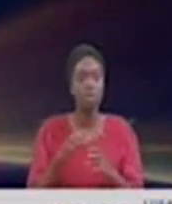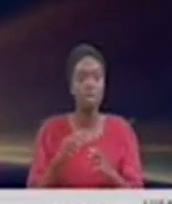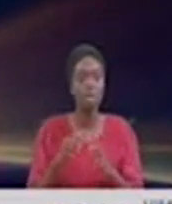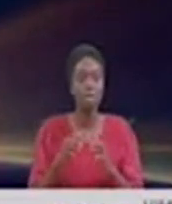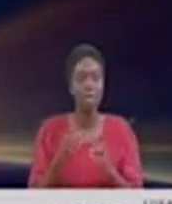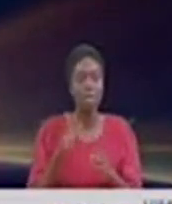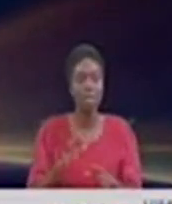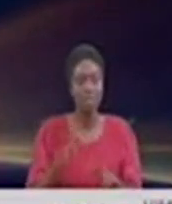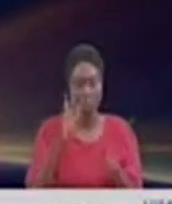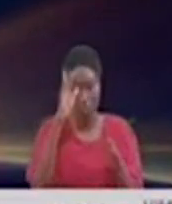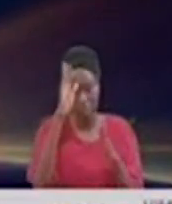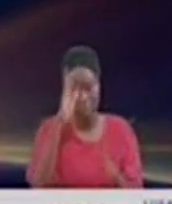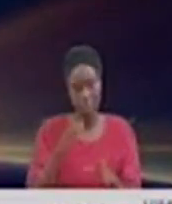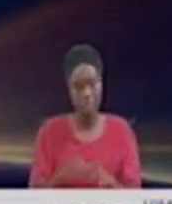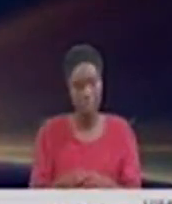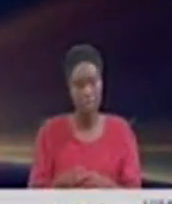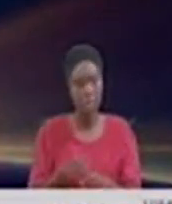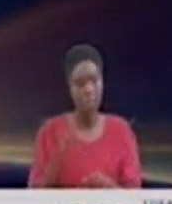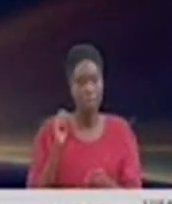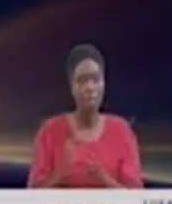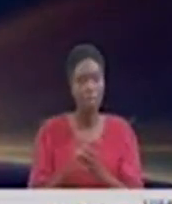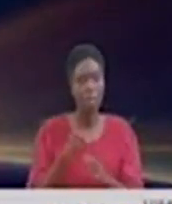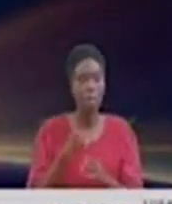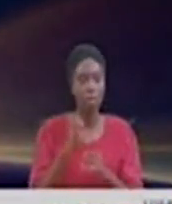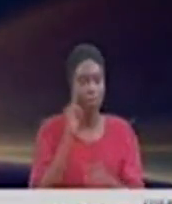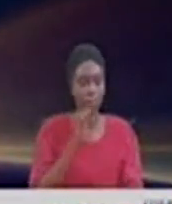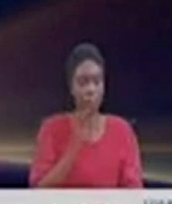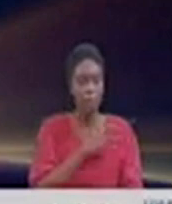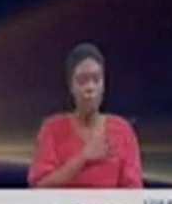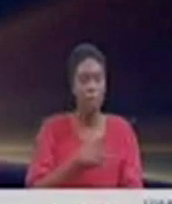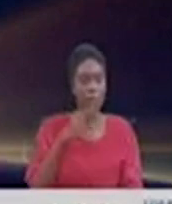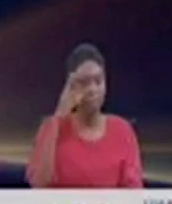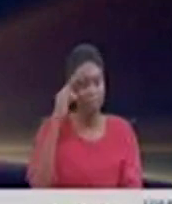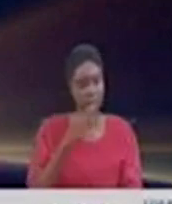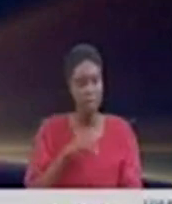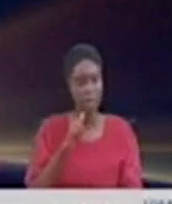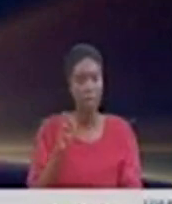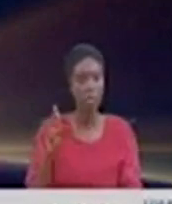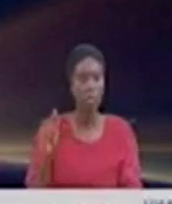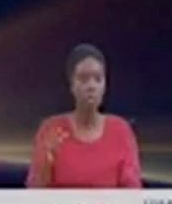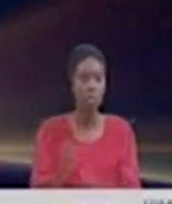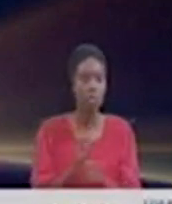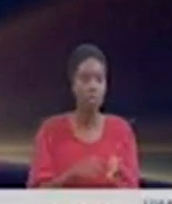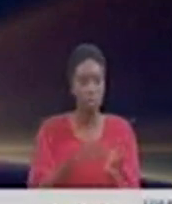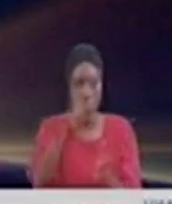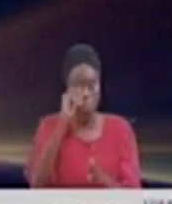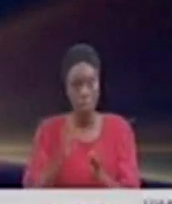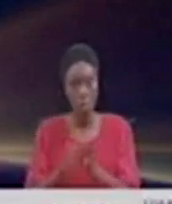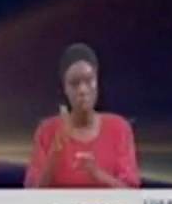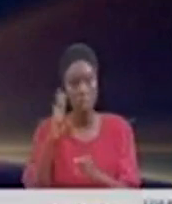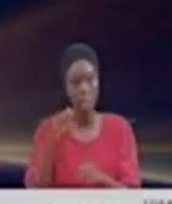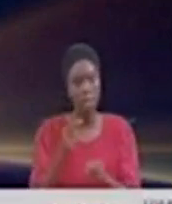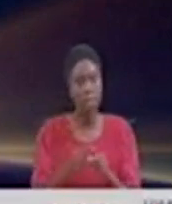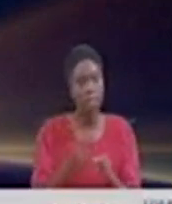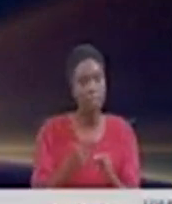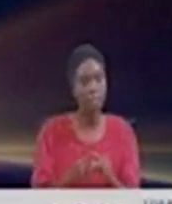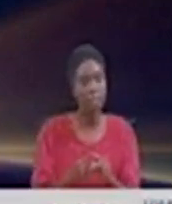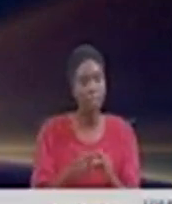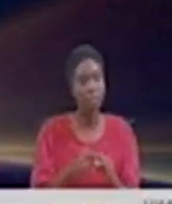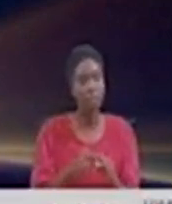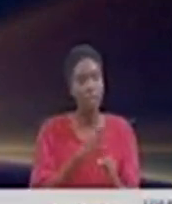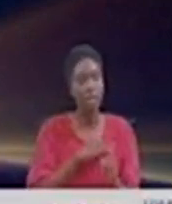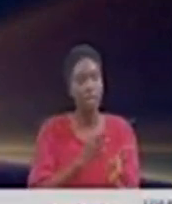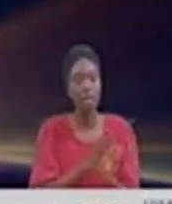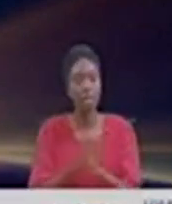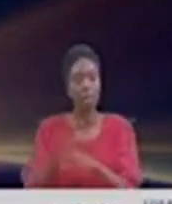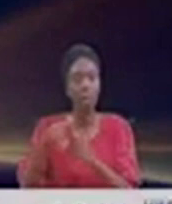of thousands in Israel. And Moses and Aaron took these men, which are expressed by their names, and they assembled all